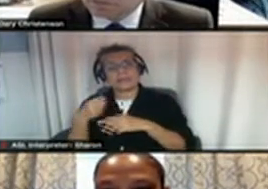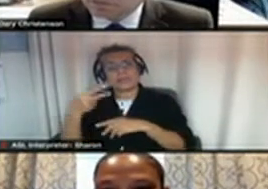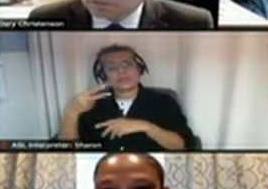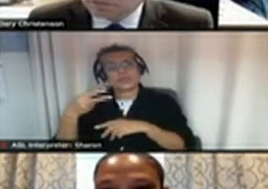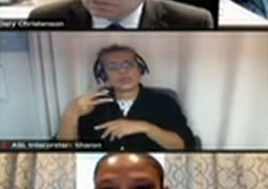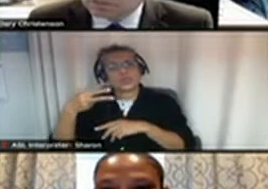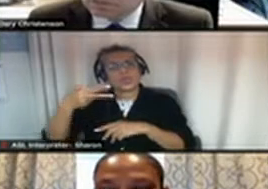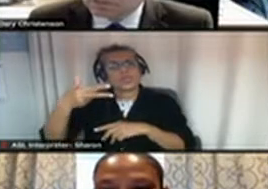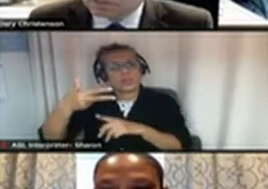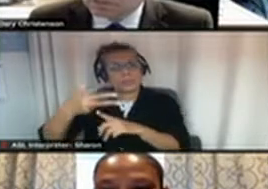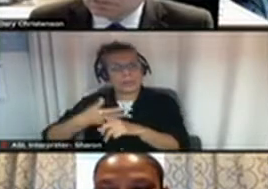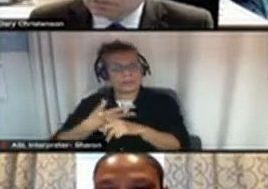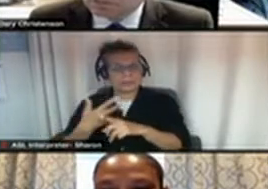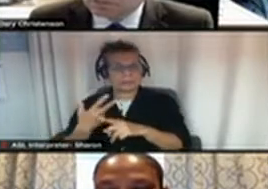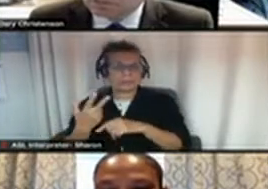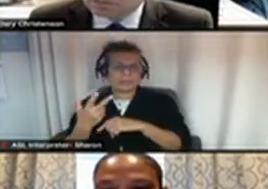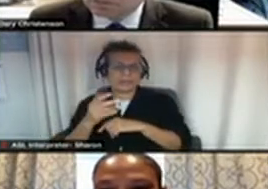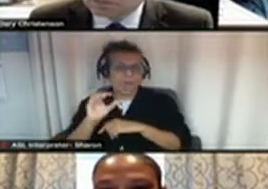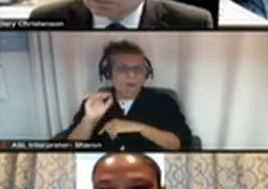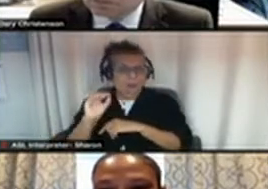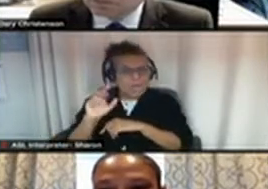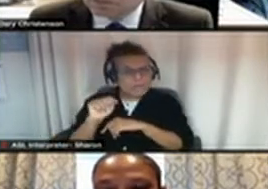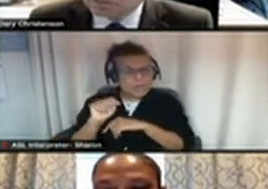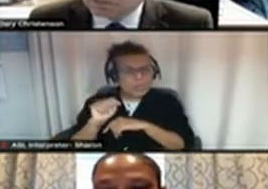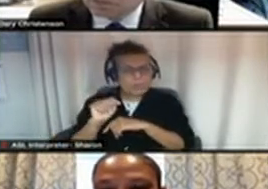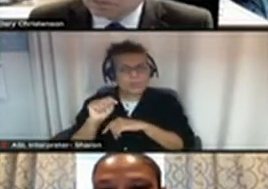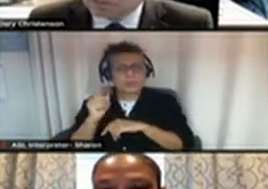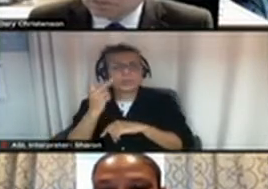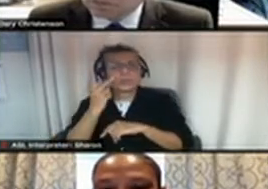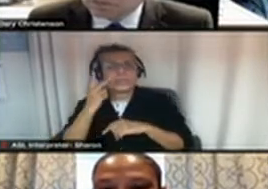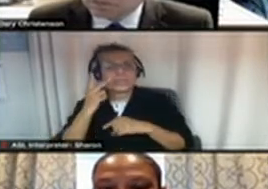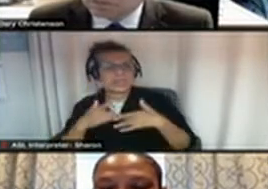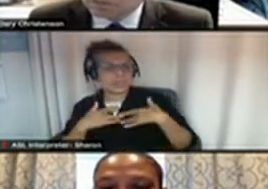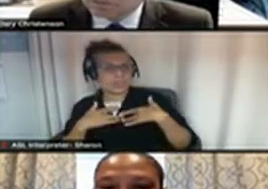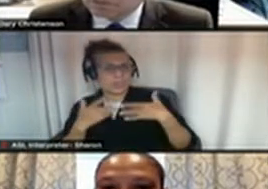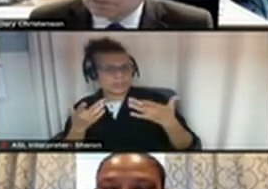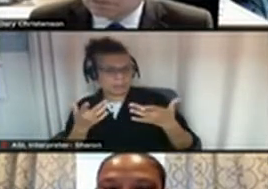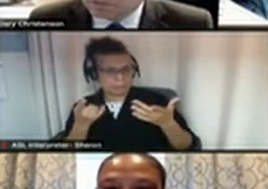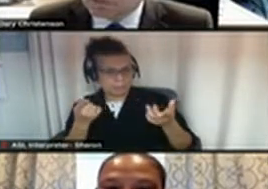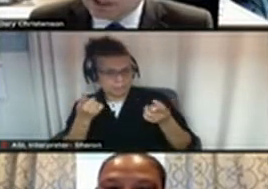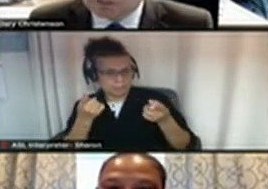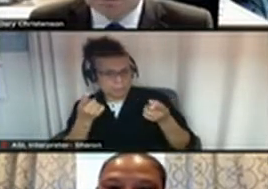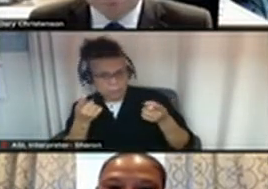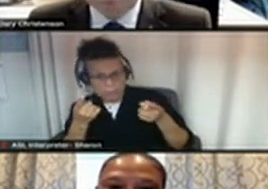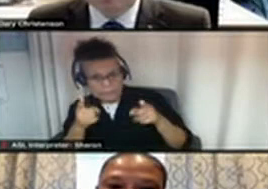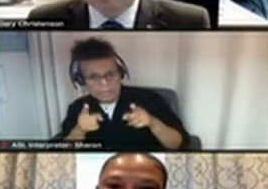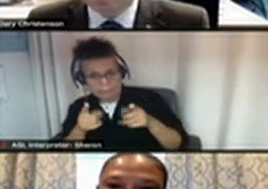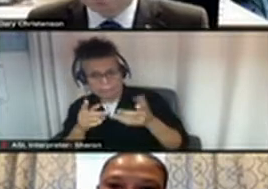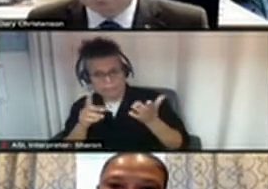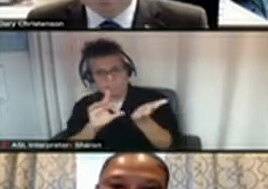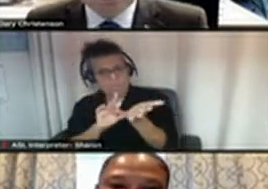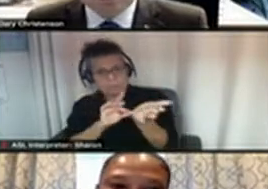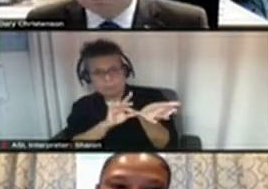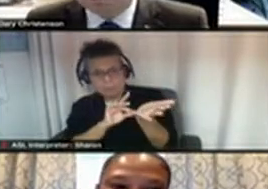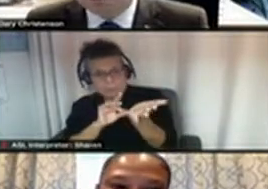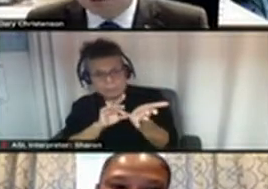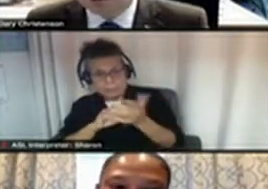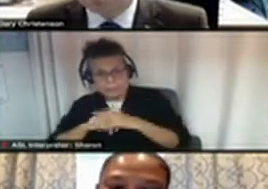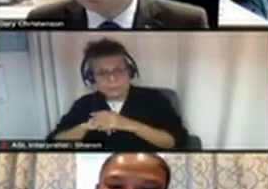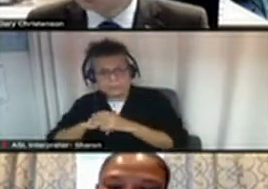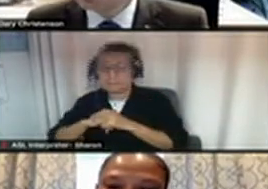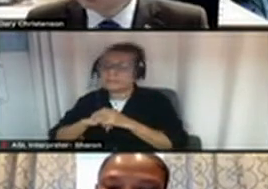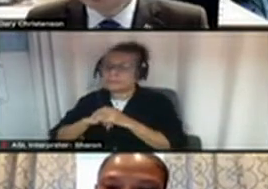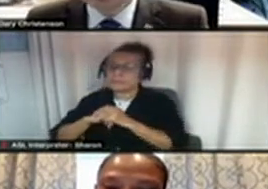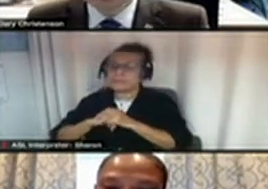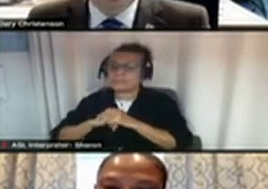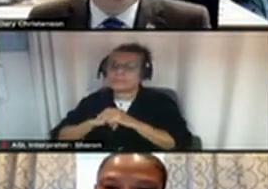in October, September, October, to see how it's going and revisit this. Okay. Policy. Thank you.